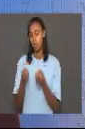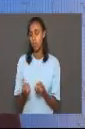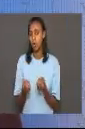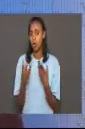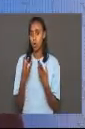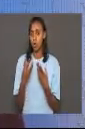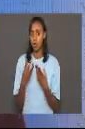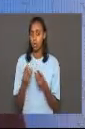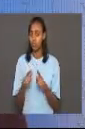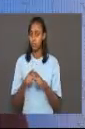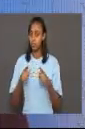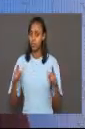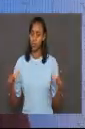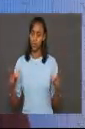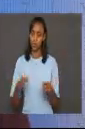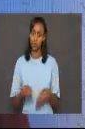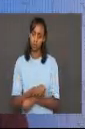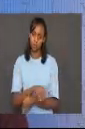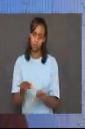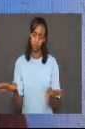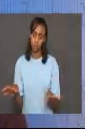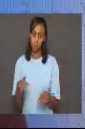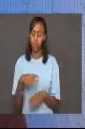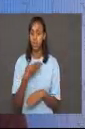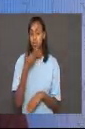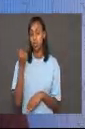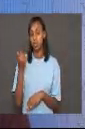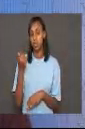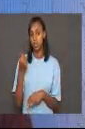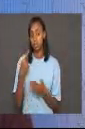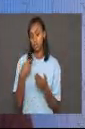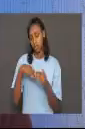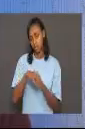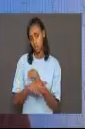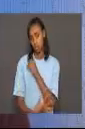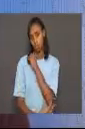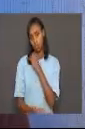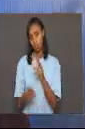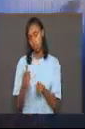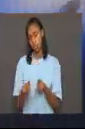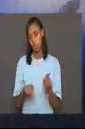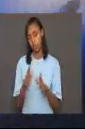become more widespread, especially in poor communities.